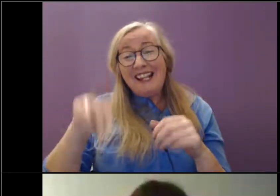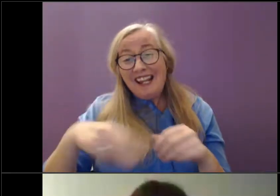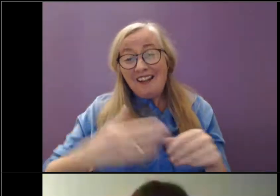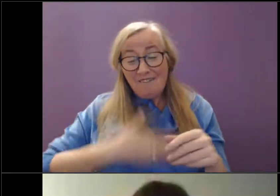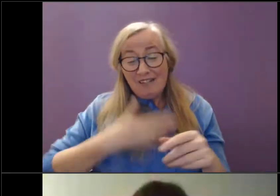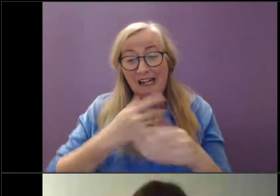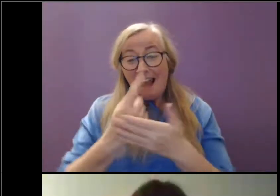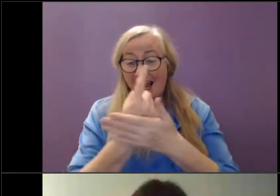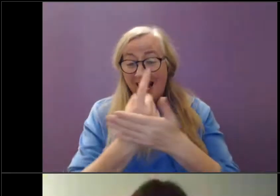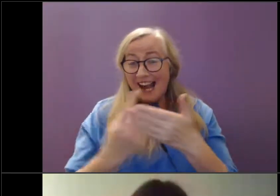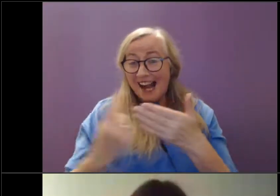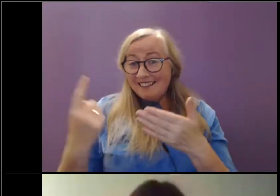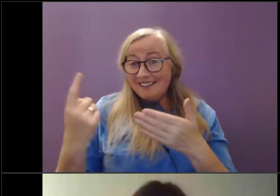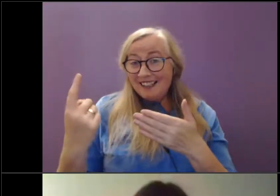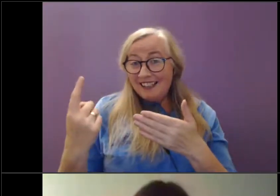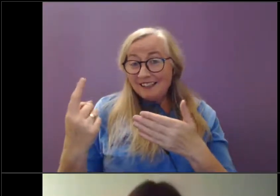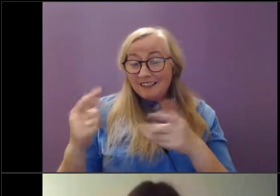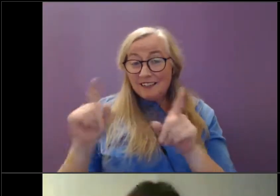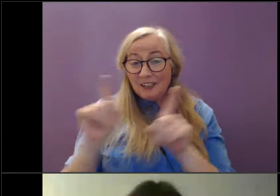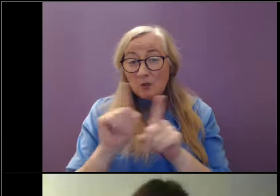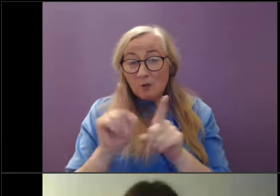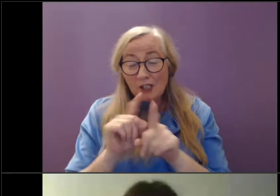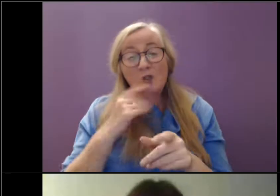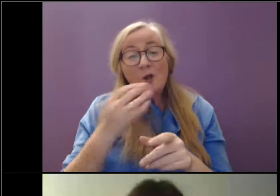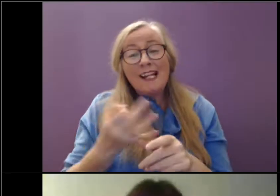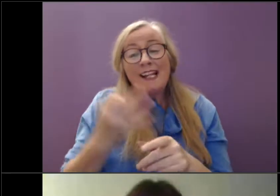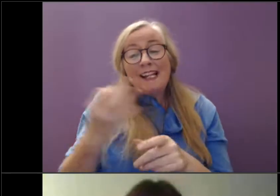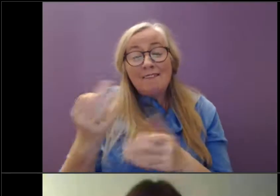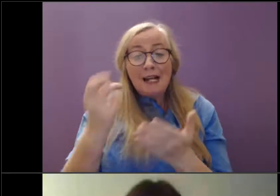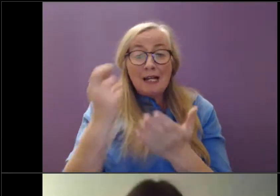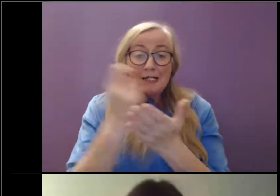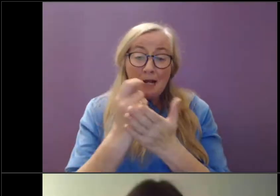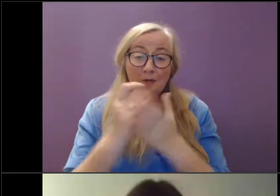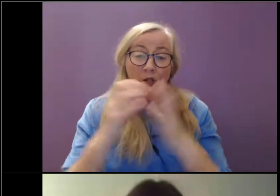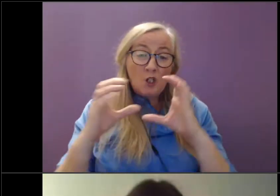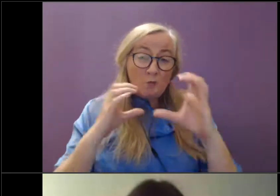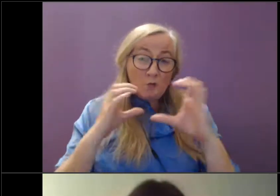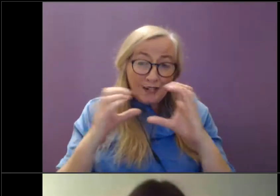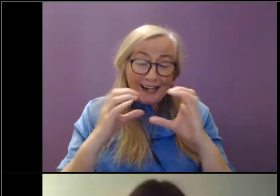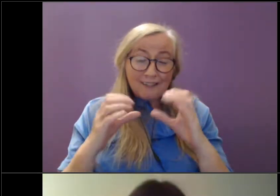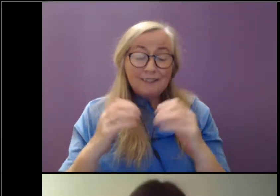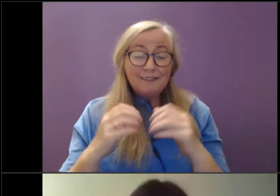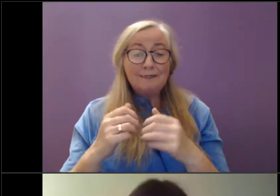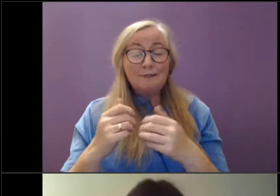that working to have times of communication, dinner times, touch times,